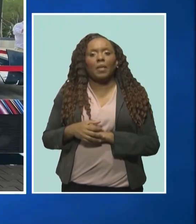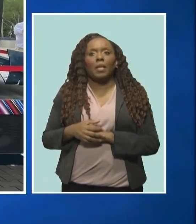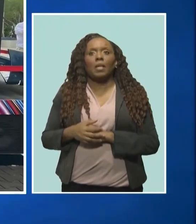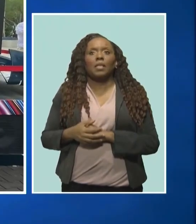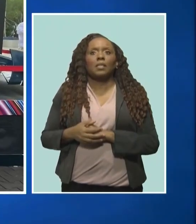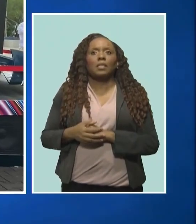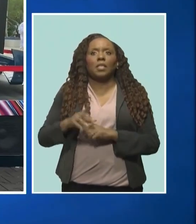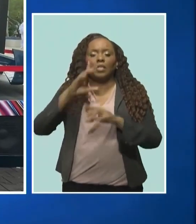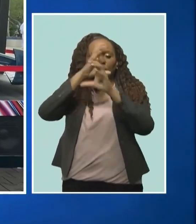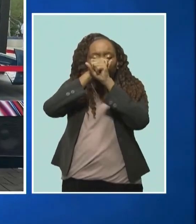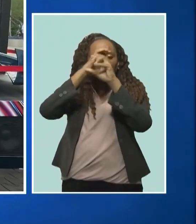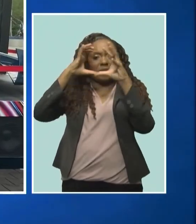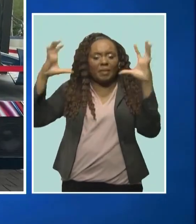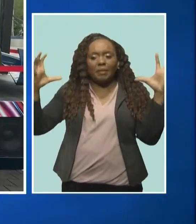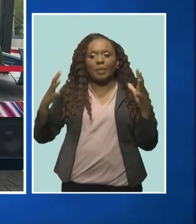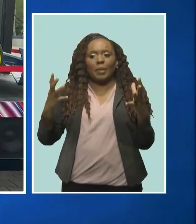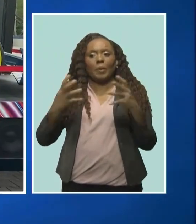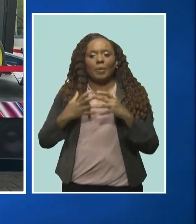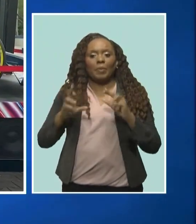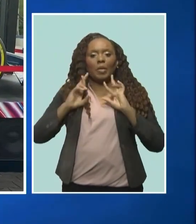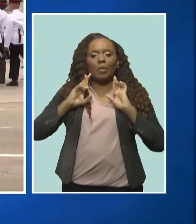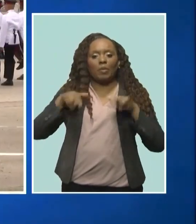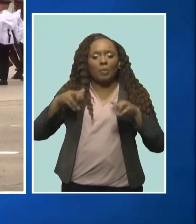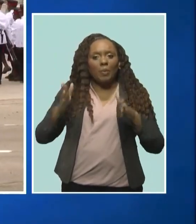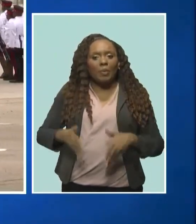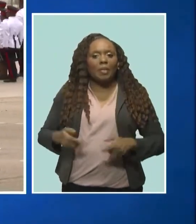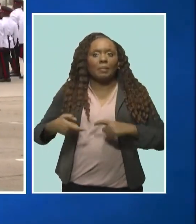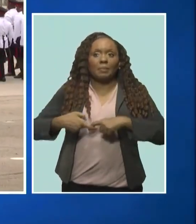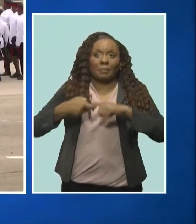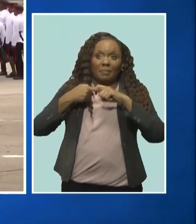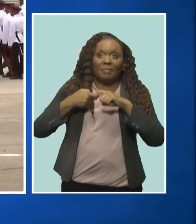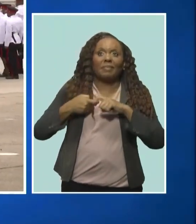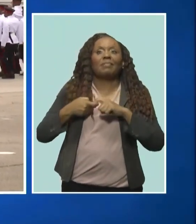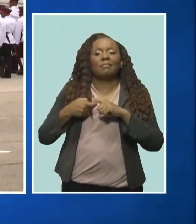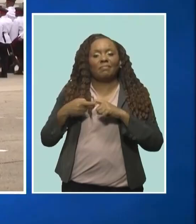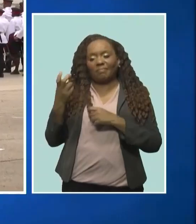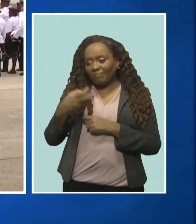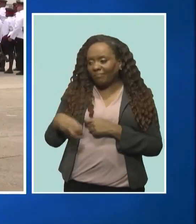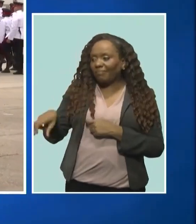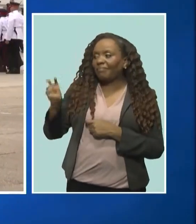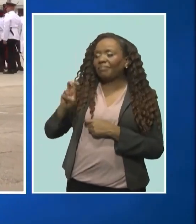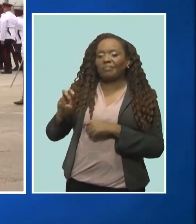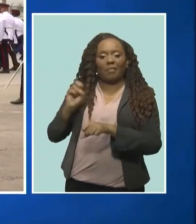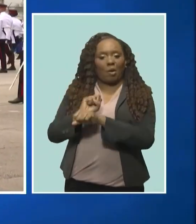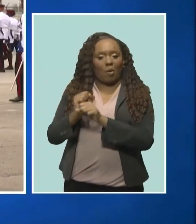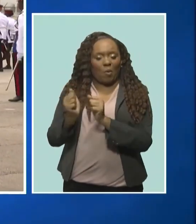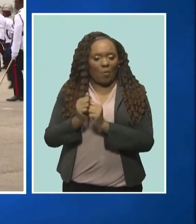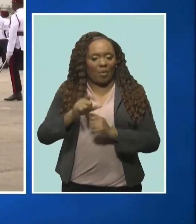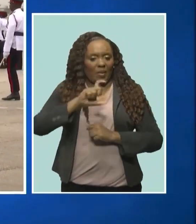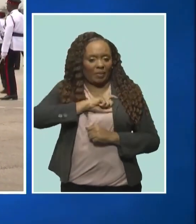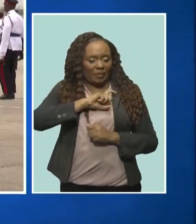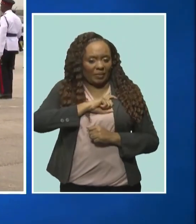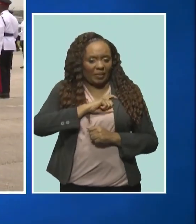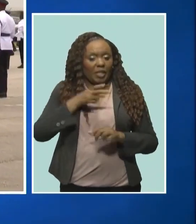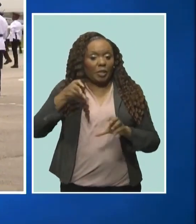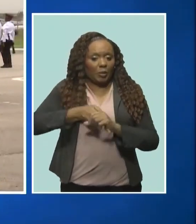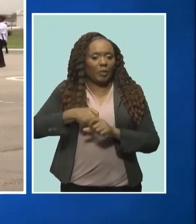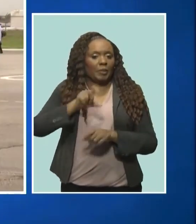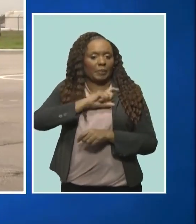to become a full-fledged reporter was paused as he moved on to become an officer in the Royal Barbados Police